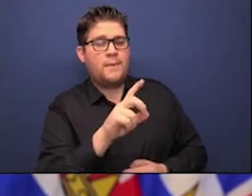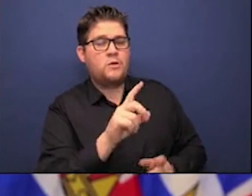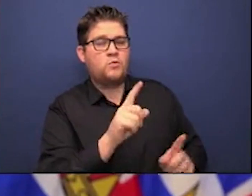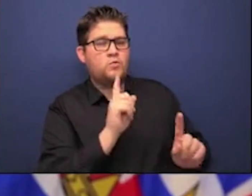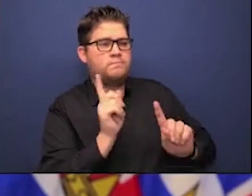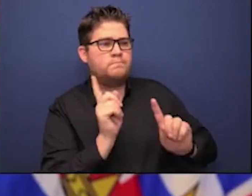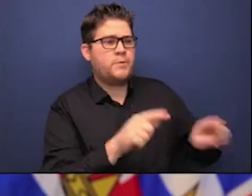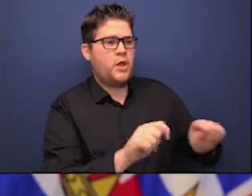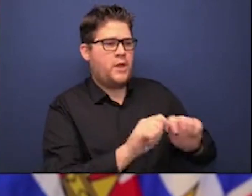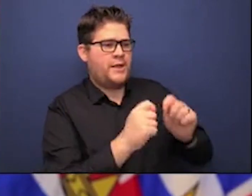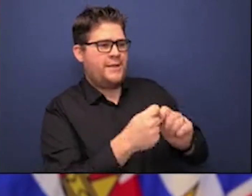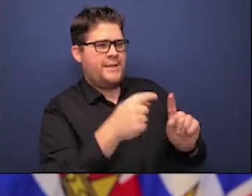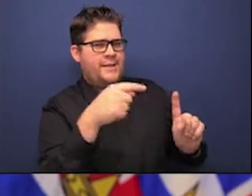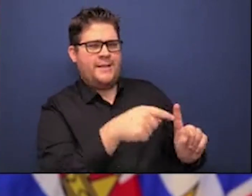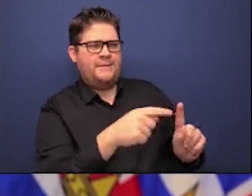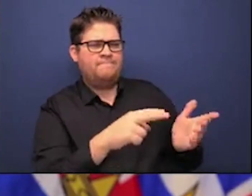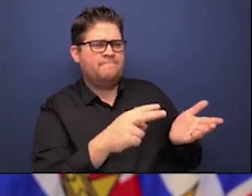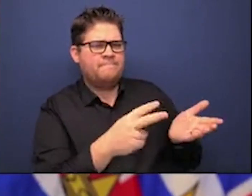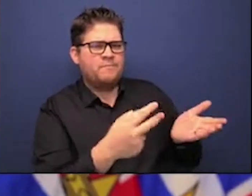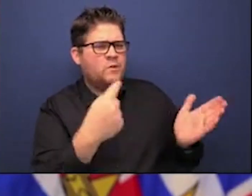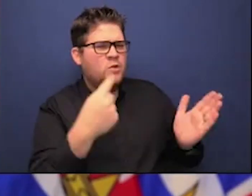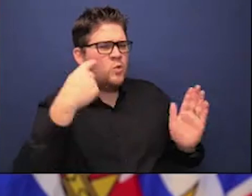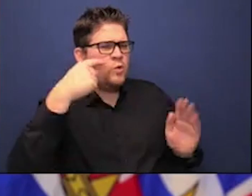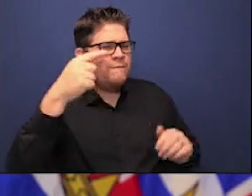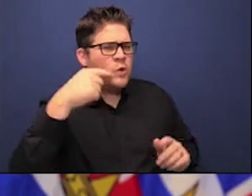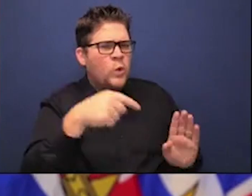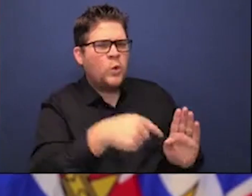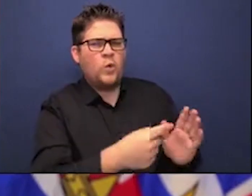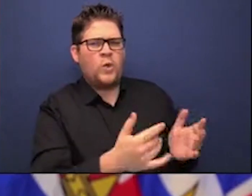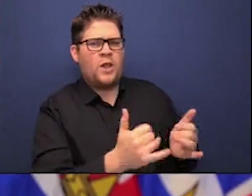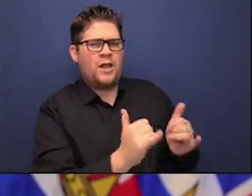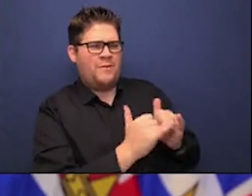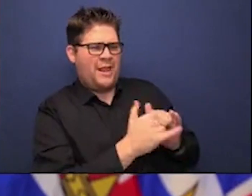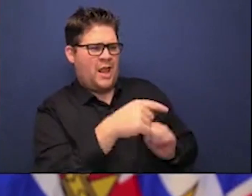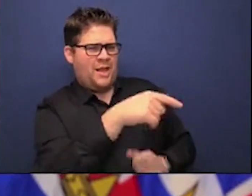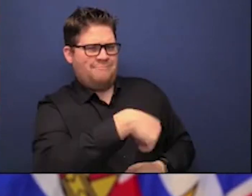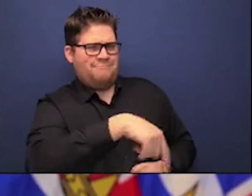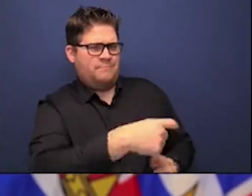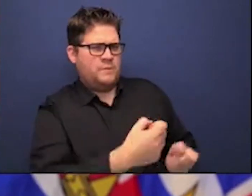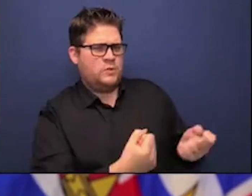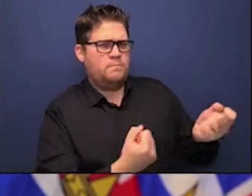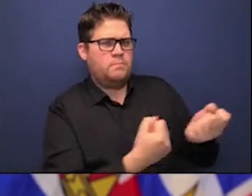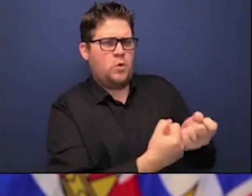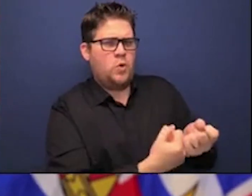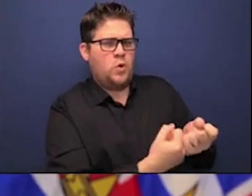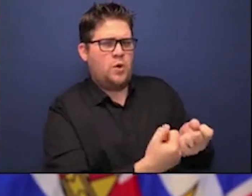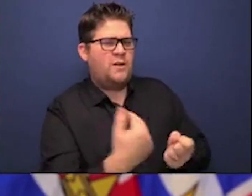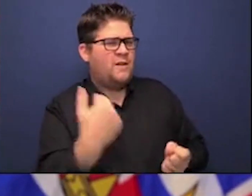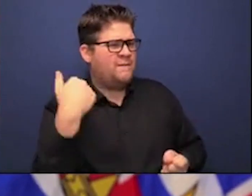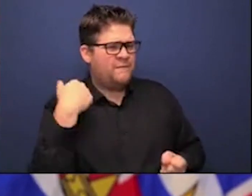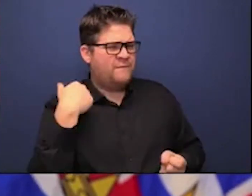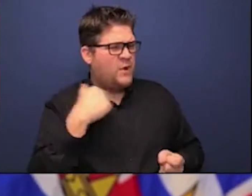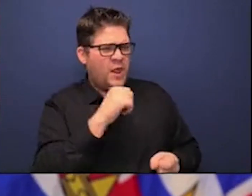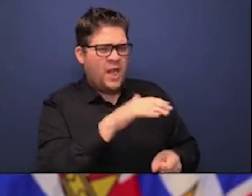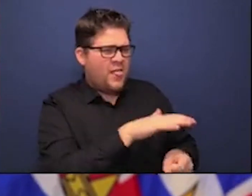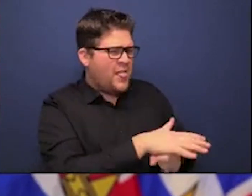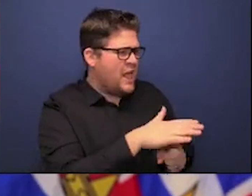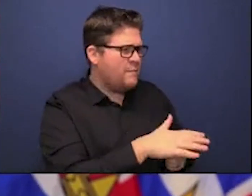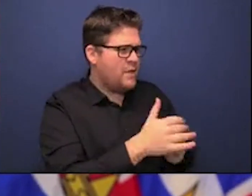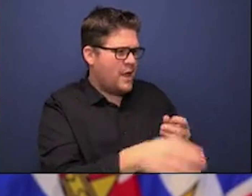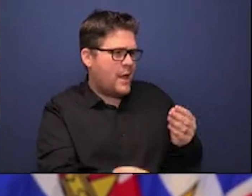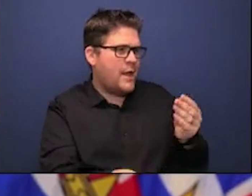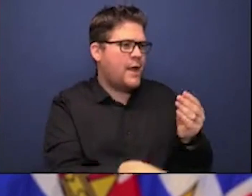support schools, and what was sort of lacking or insufficient about the initial response plans? I think